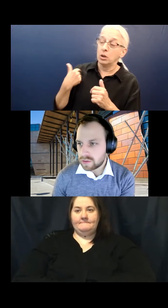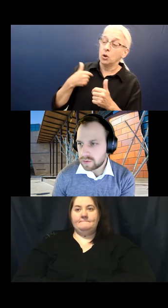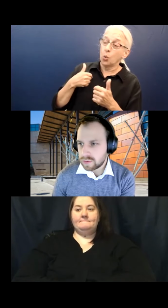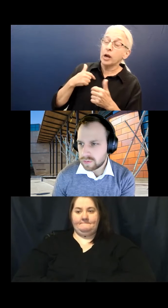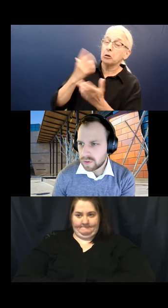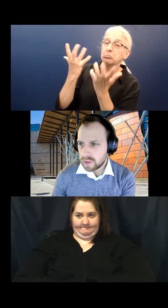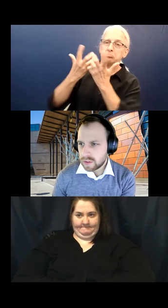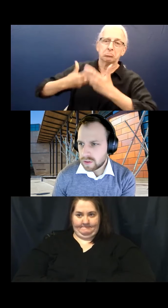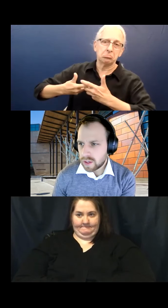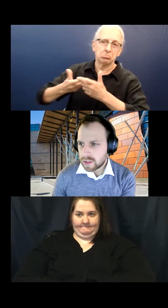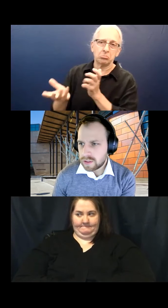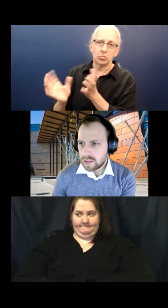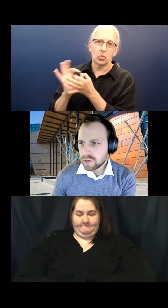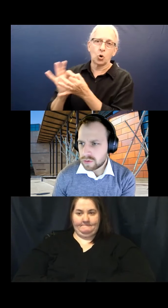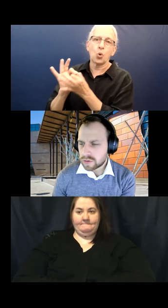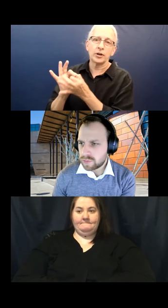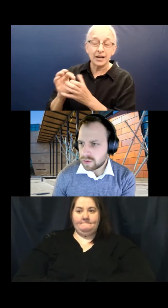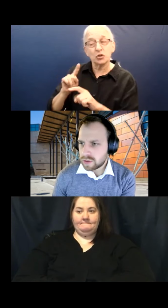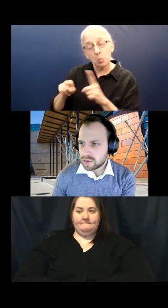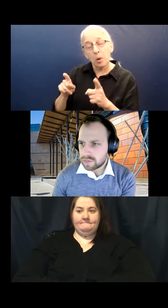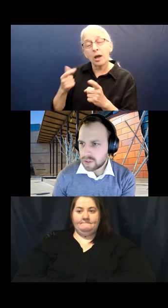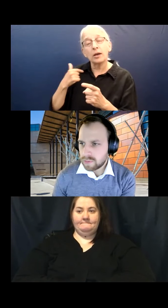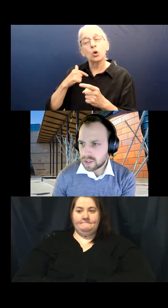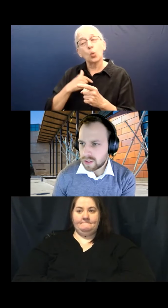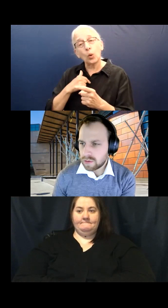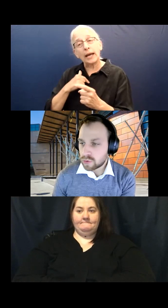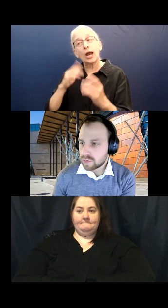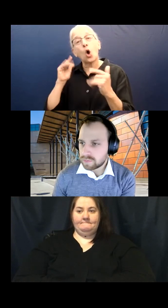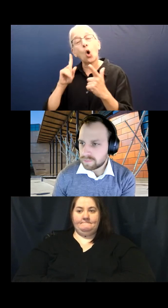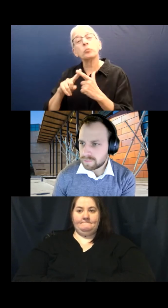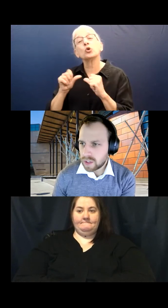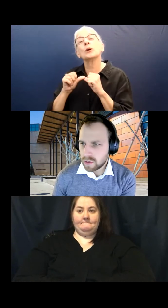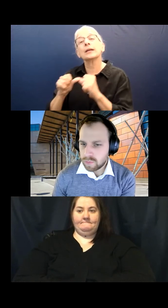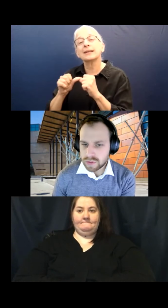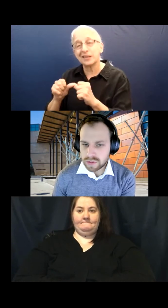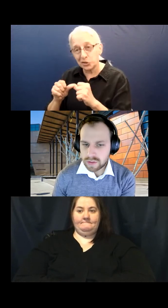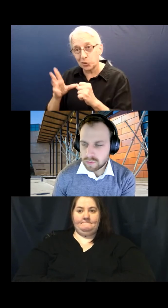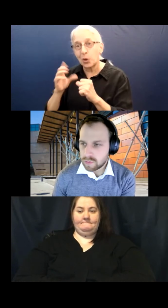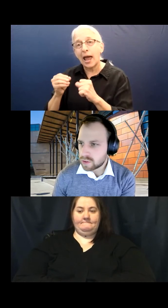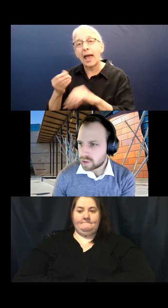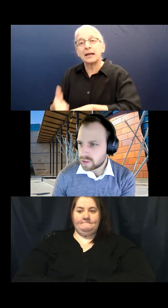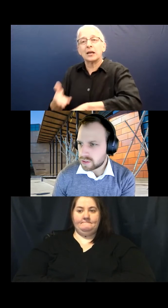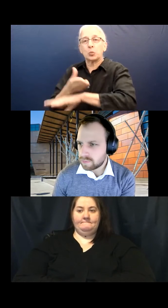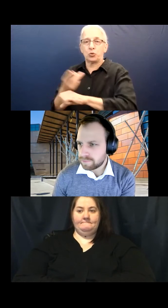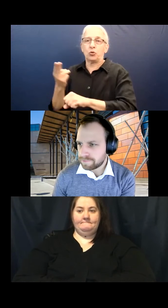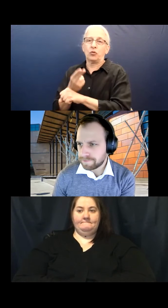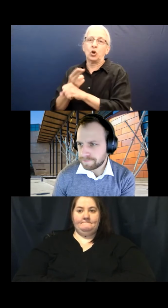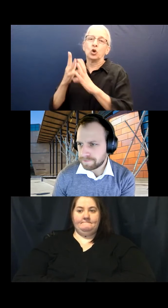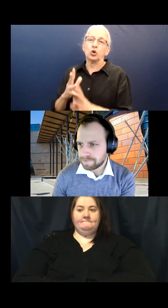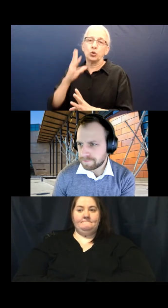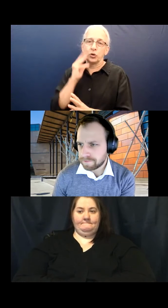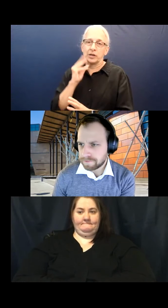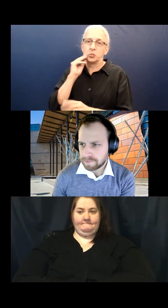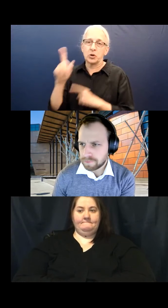is to continue the user experience and make it and improve it once the construction is done.